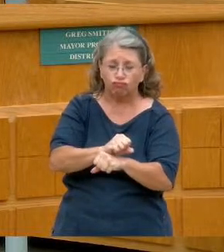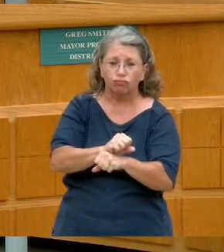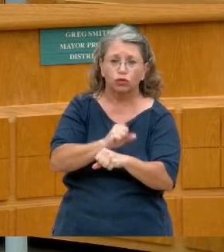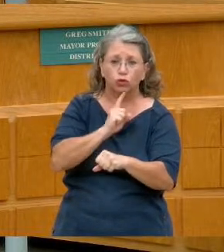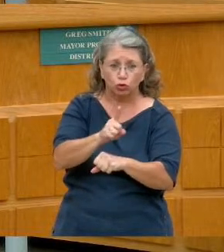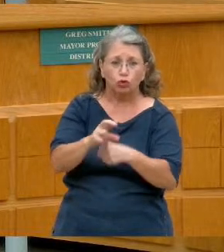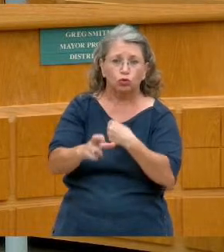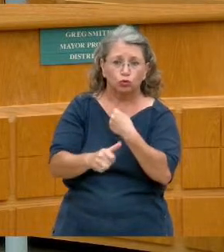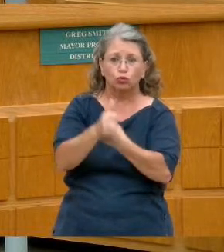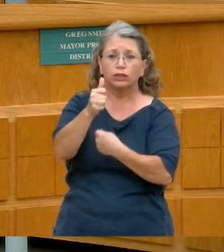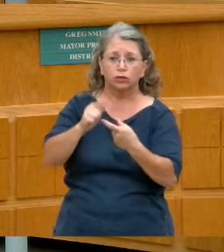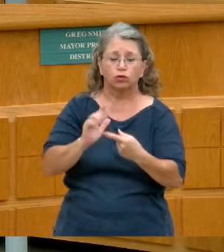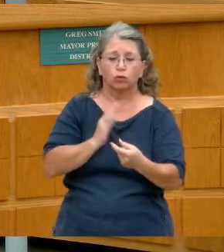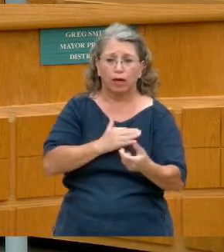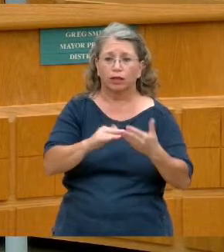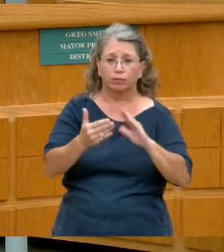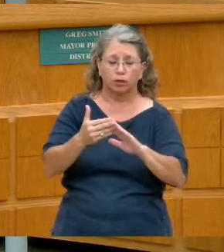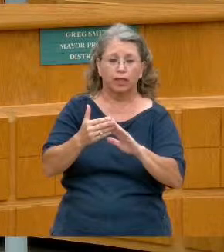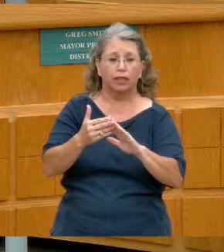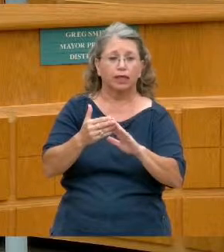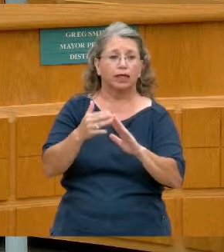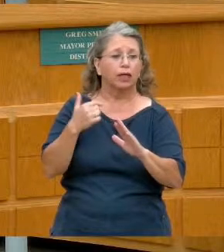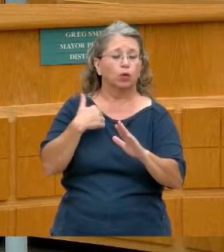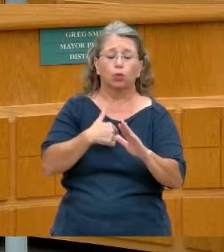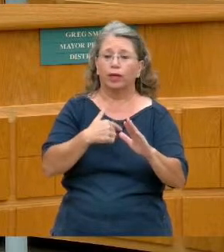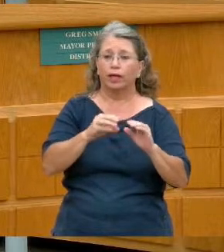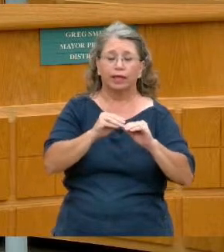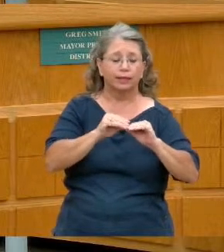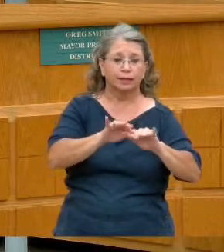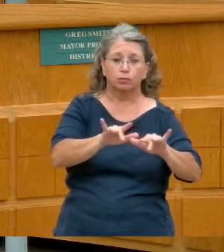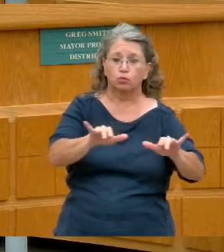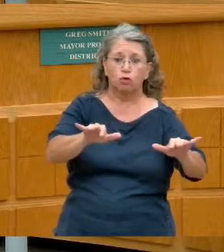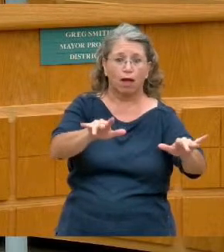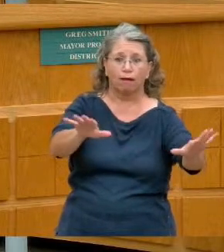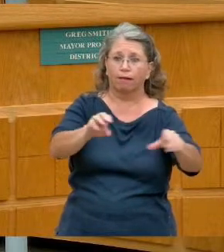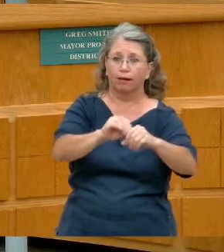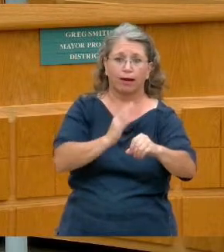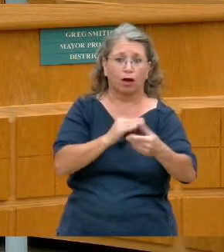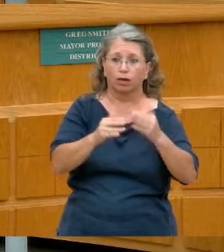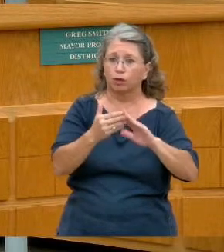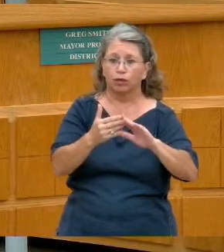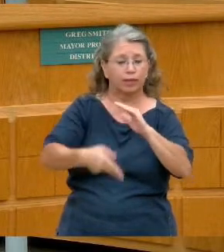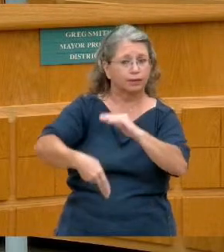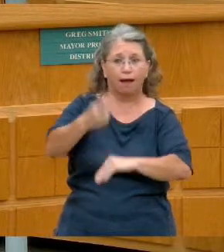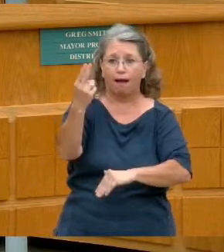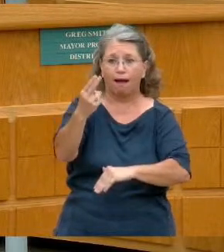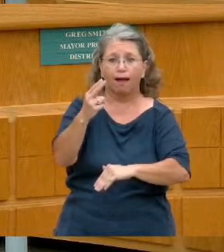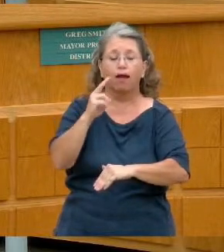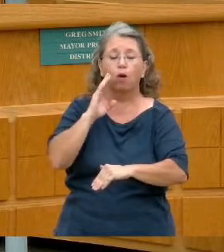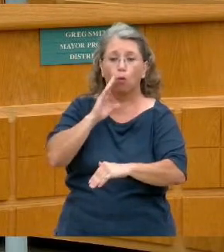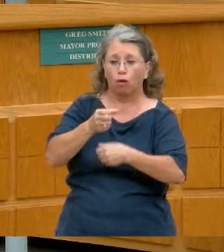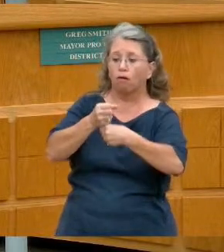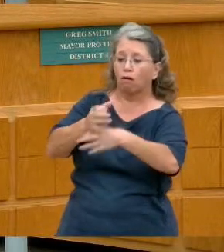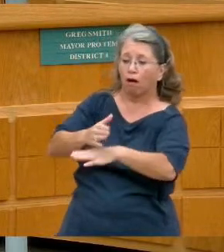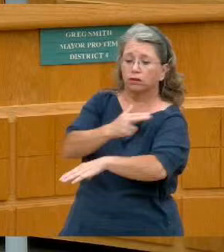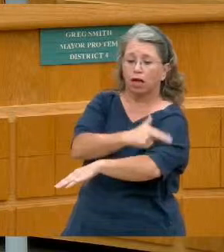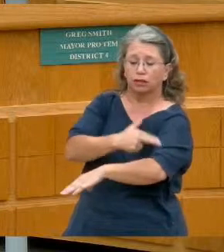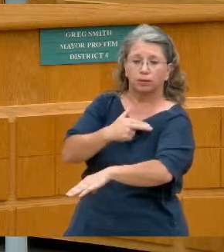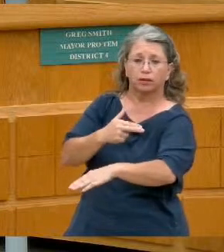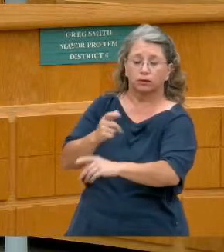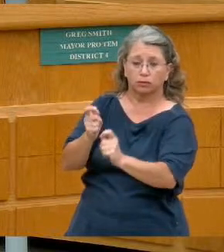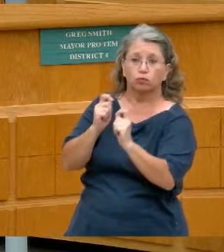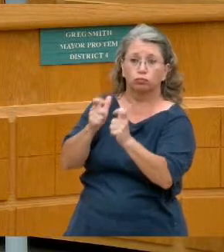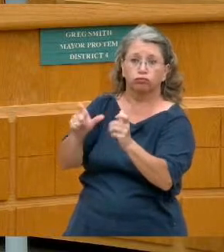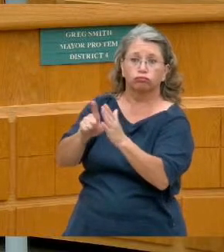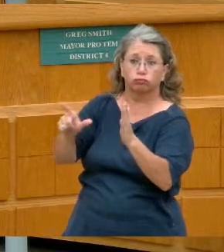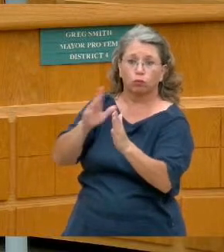this virus is spreading in our community is too high and will cause our hospitals to quickly be inundated, and no one